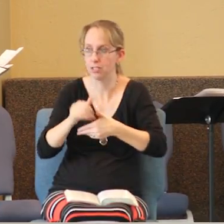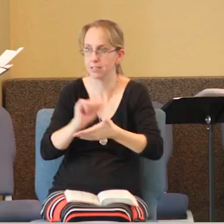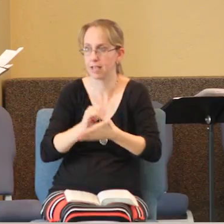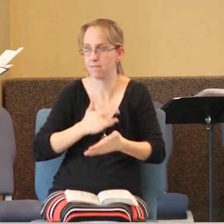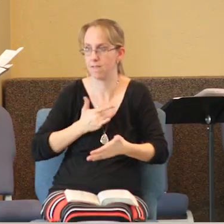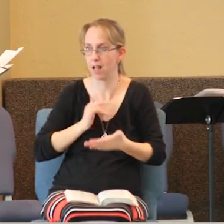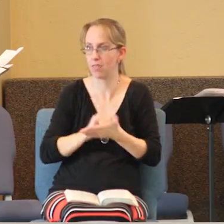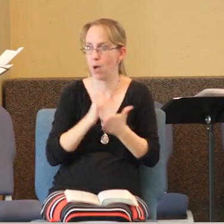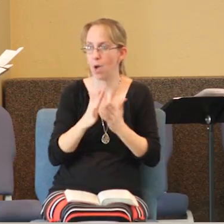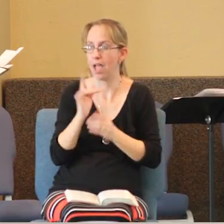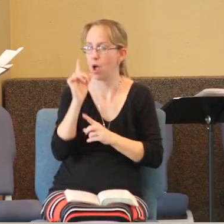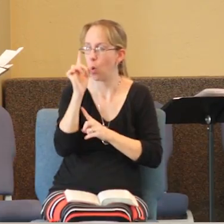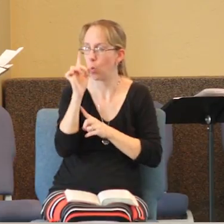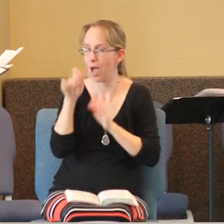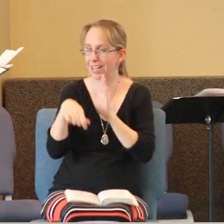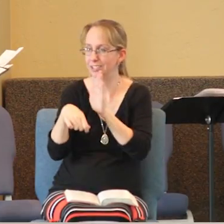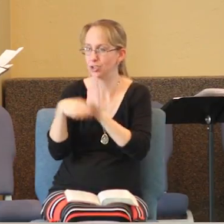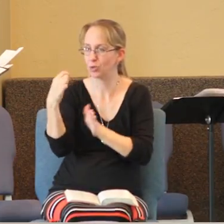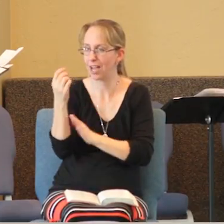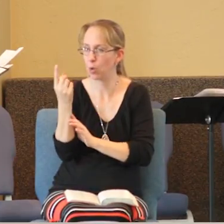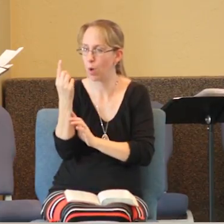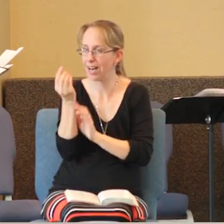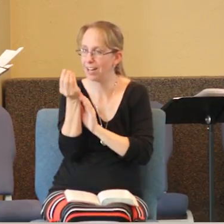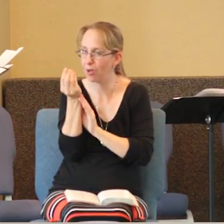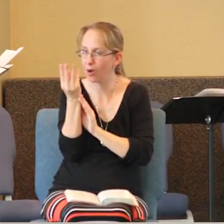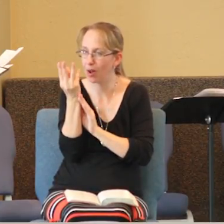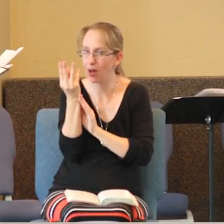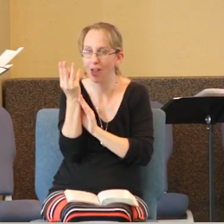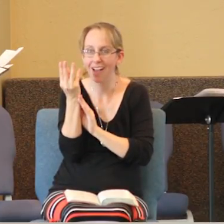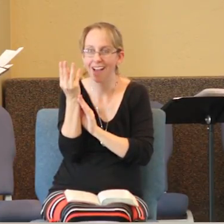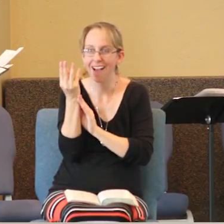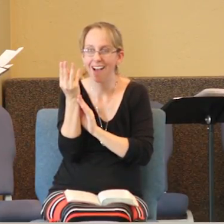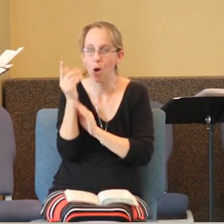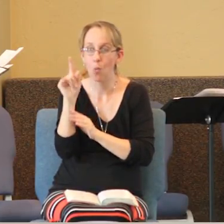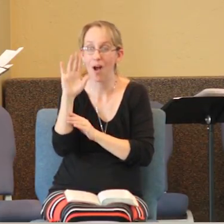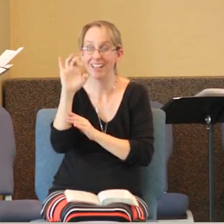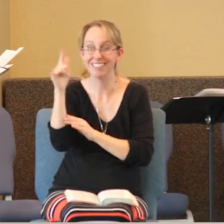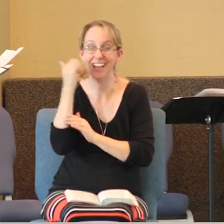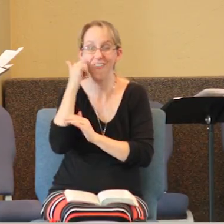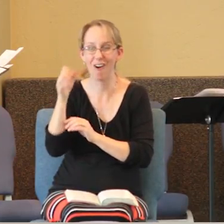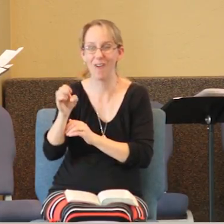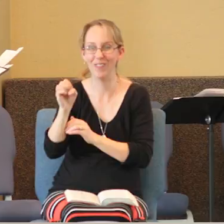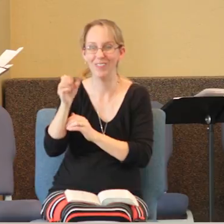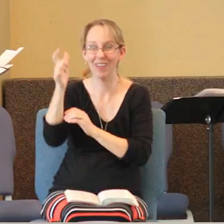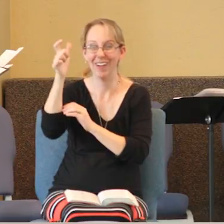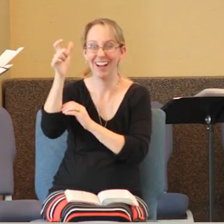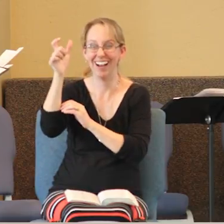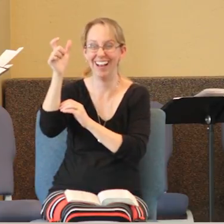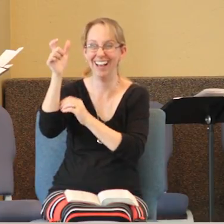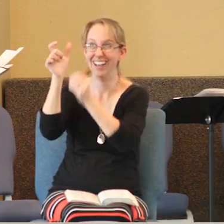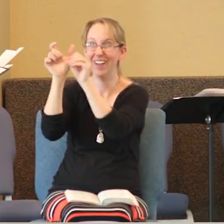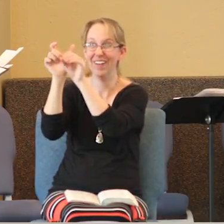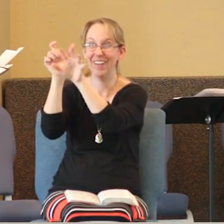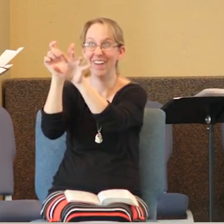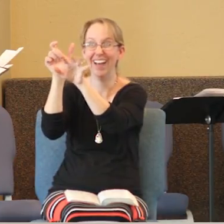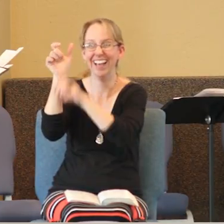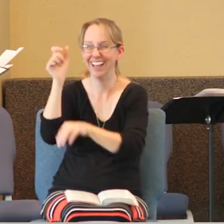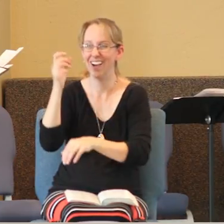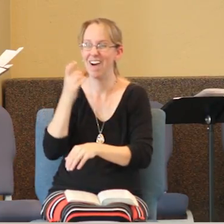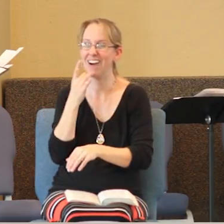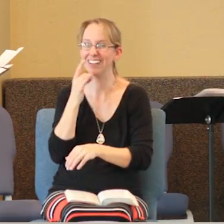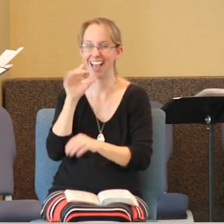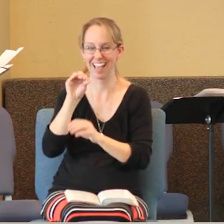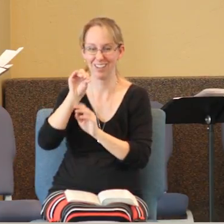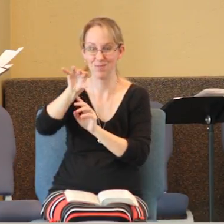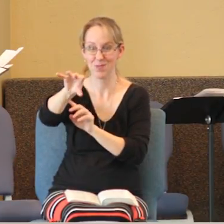darkness is that way. But all it takes is one strike of a match, one little light bulb, one cell phone that's even turned on or